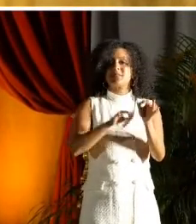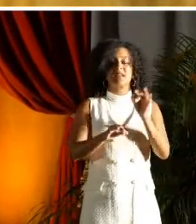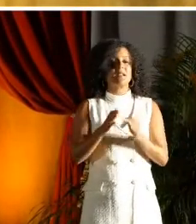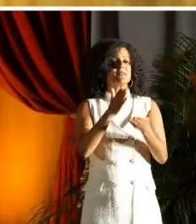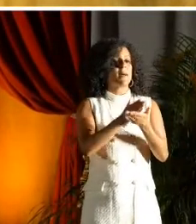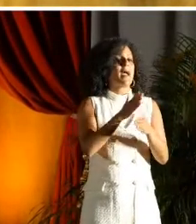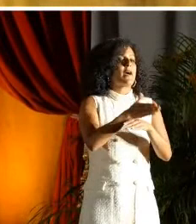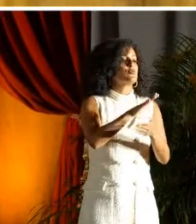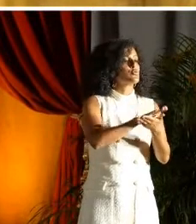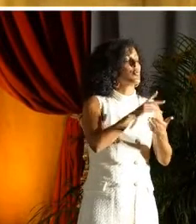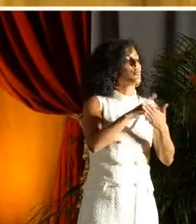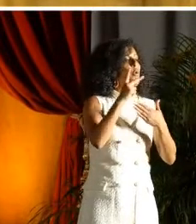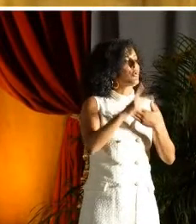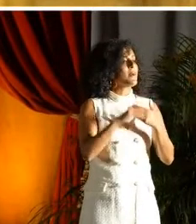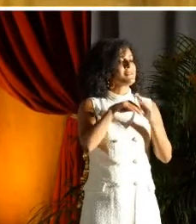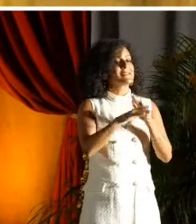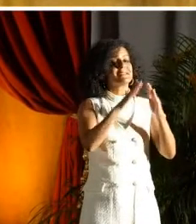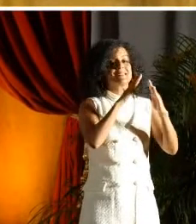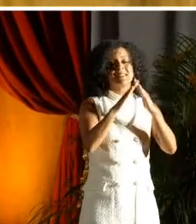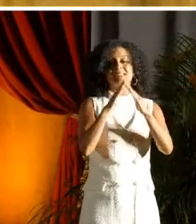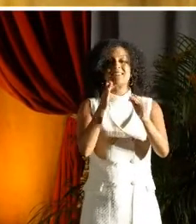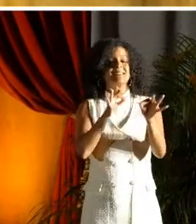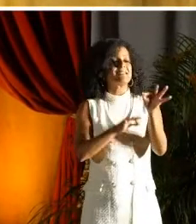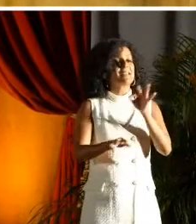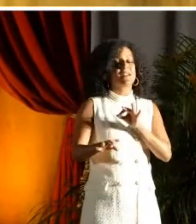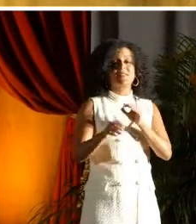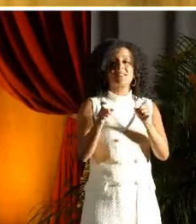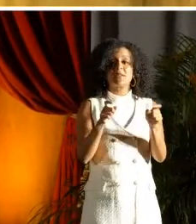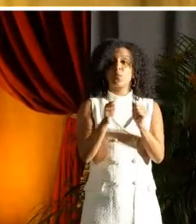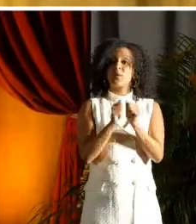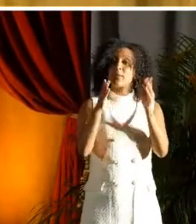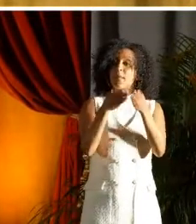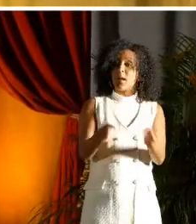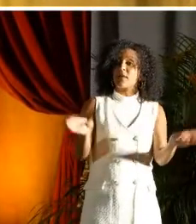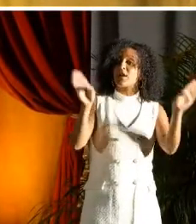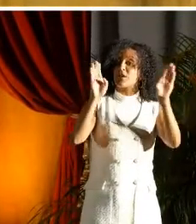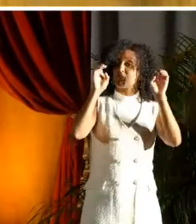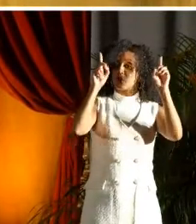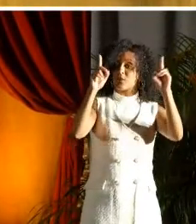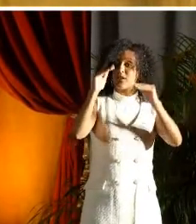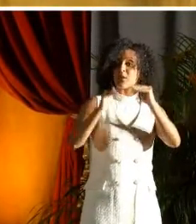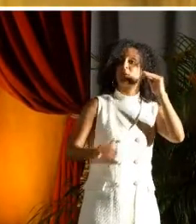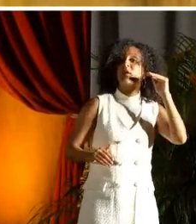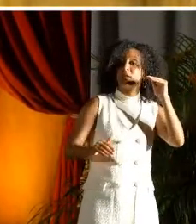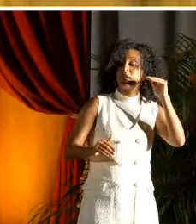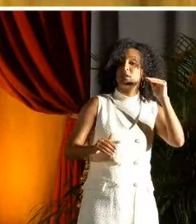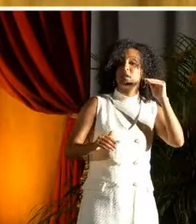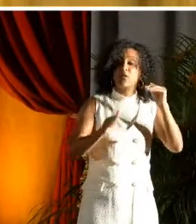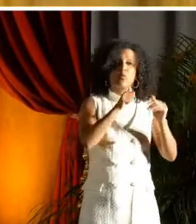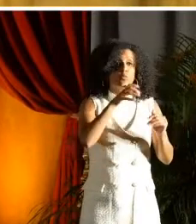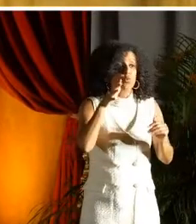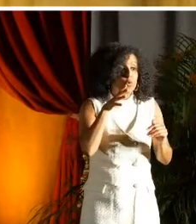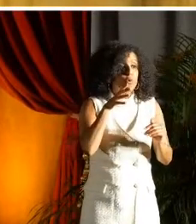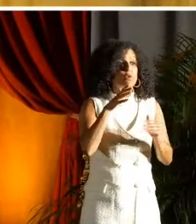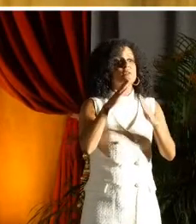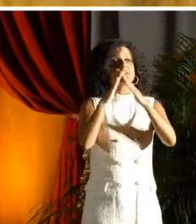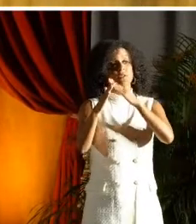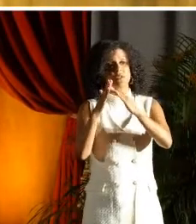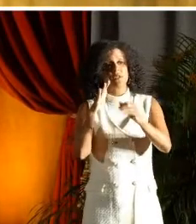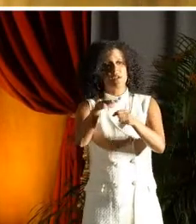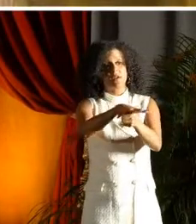after-school programs for inner-city schools instead of actually dealing with public education, the inequality in rural and urban